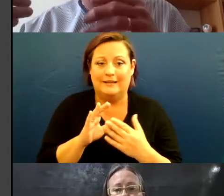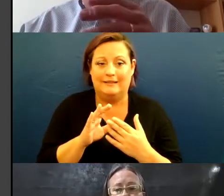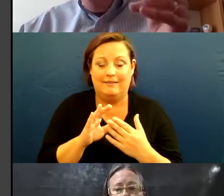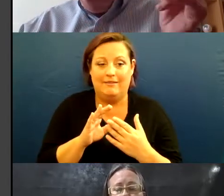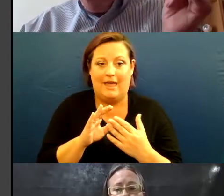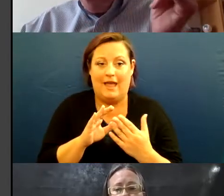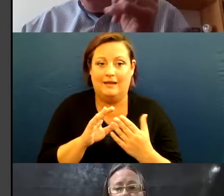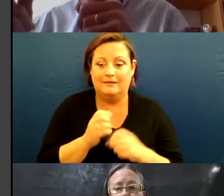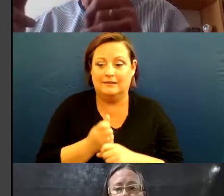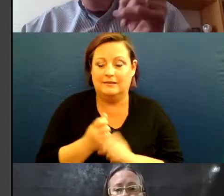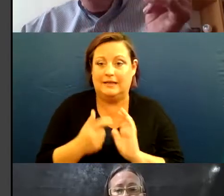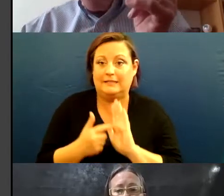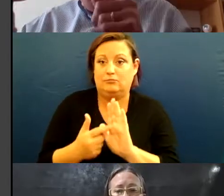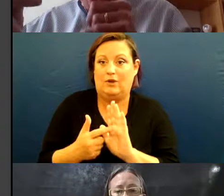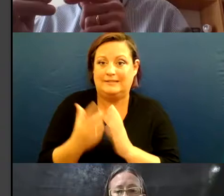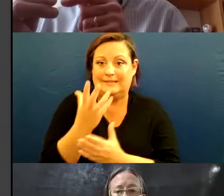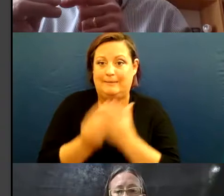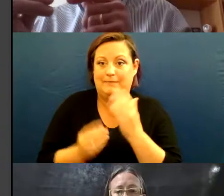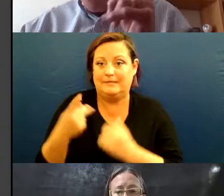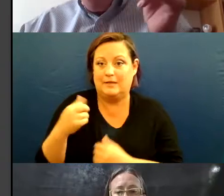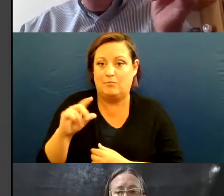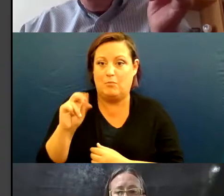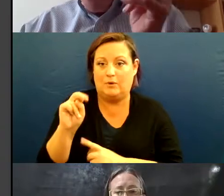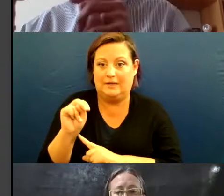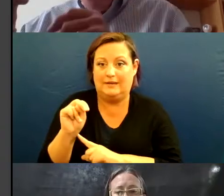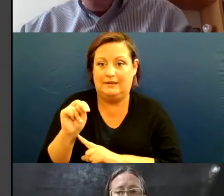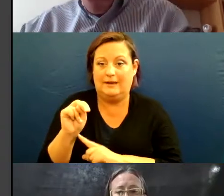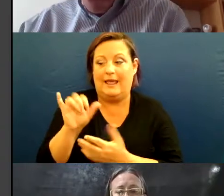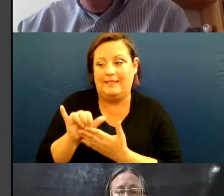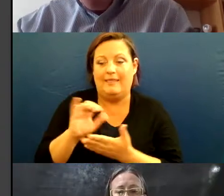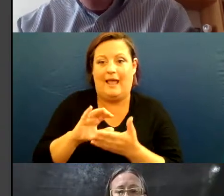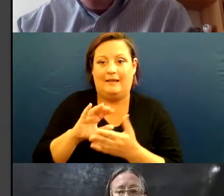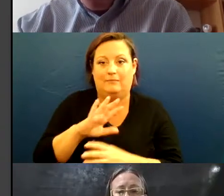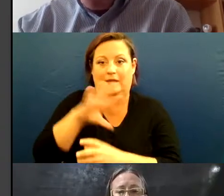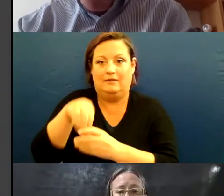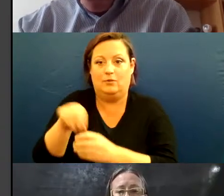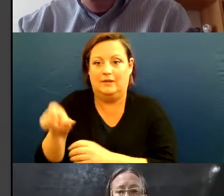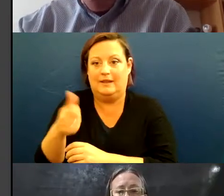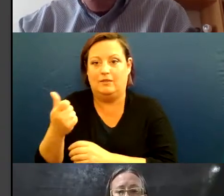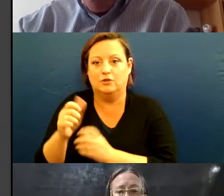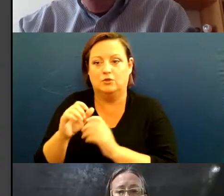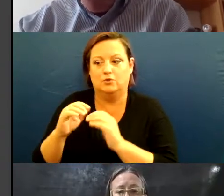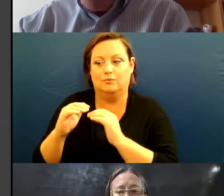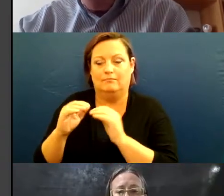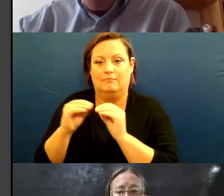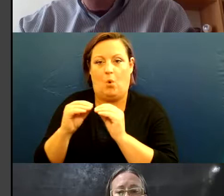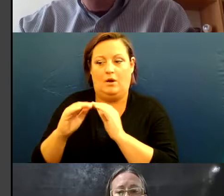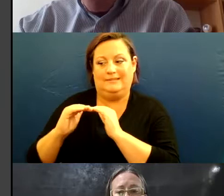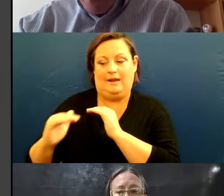protein can then actually assemble into anchoring fibrils to stabilize the fragile epithelium.